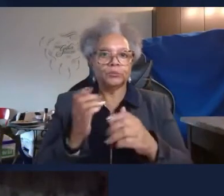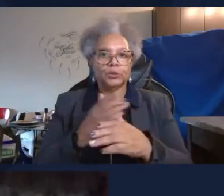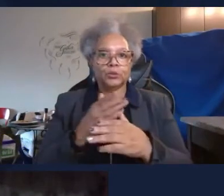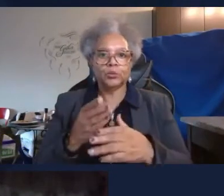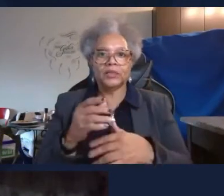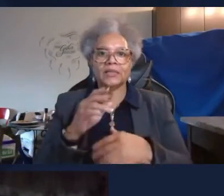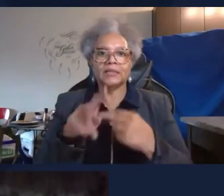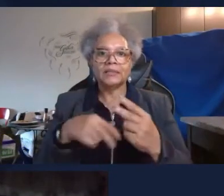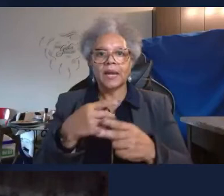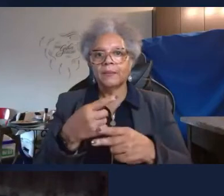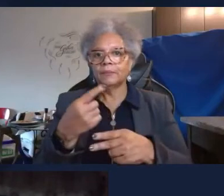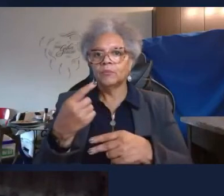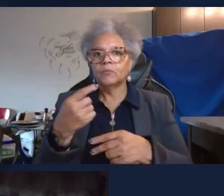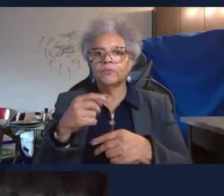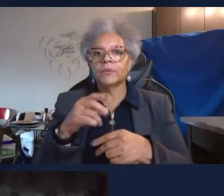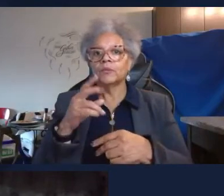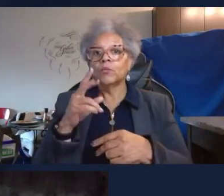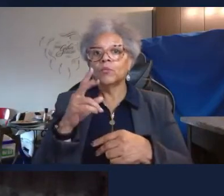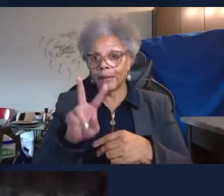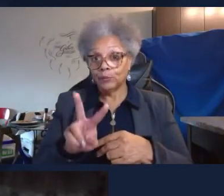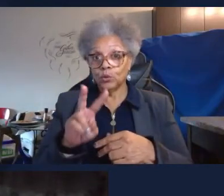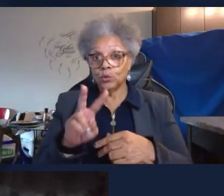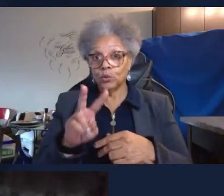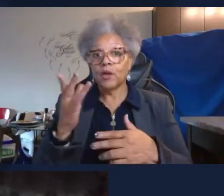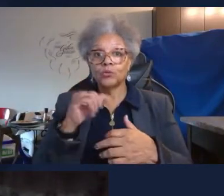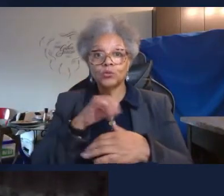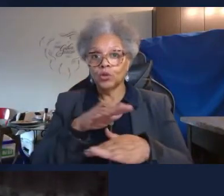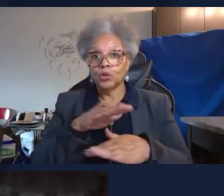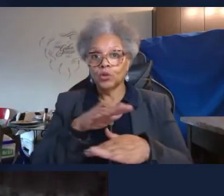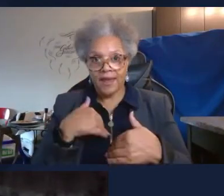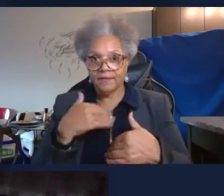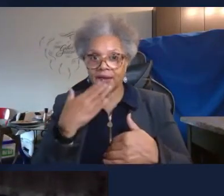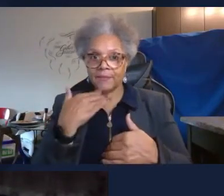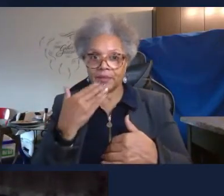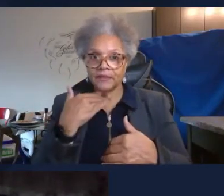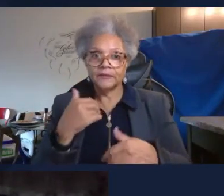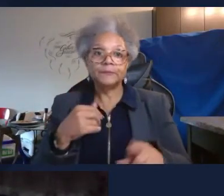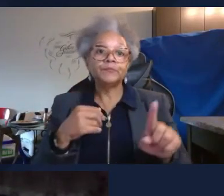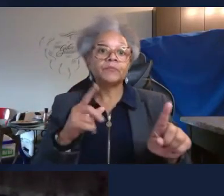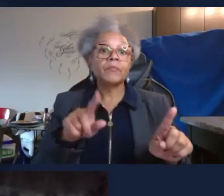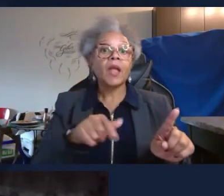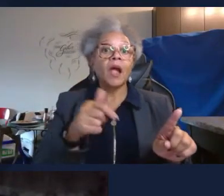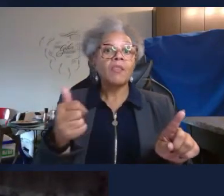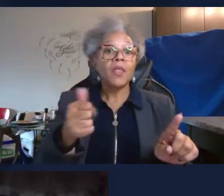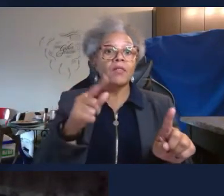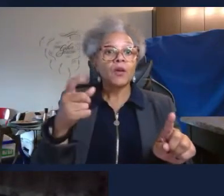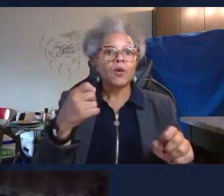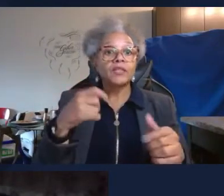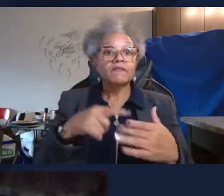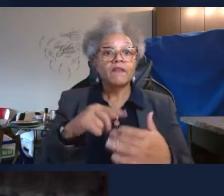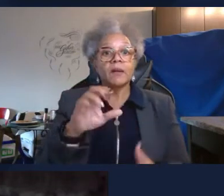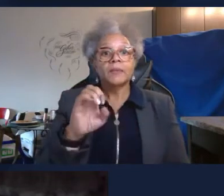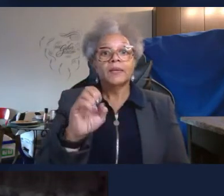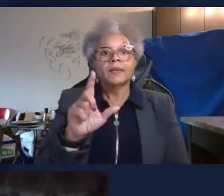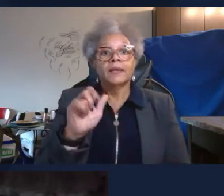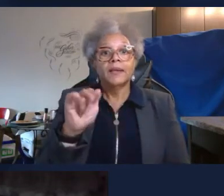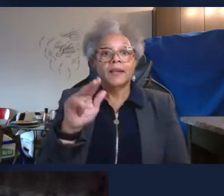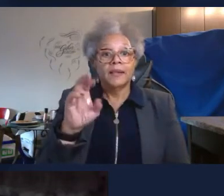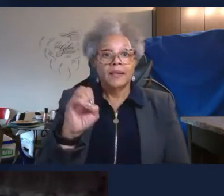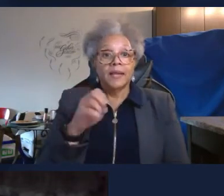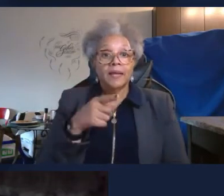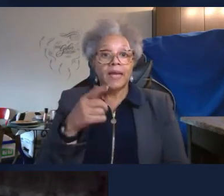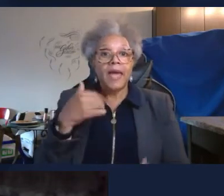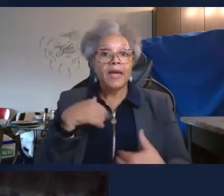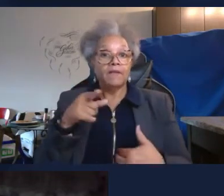Okay, thank you very much. Thank you very much for your presentation. Okay, we have another question from Elaine. She's asking, have you or can you look at